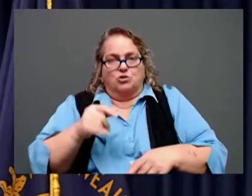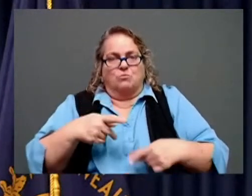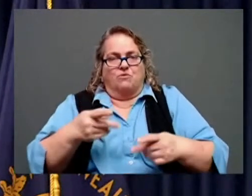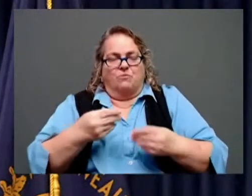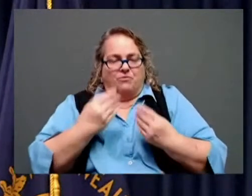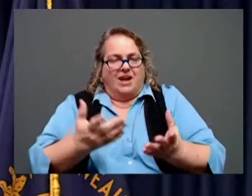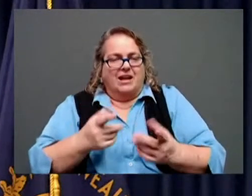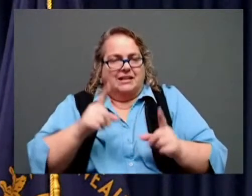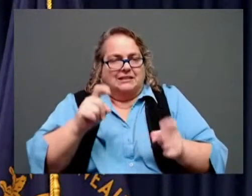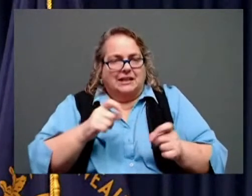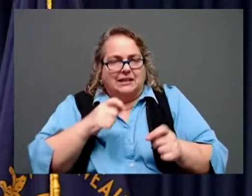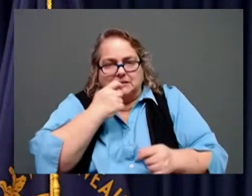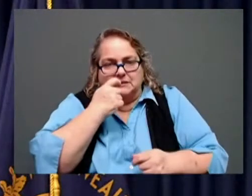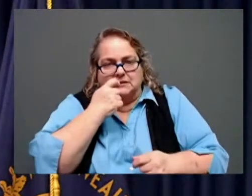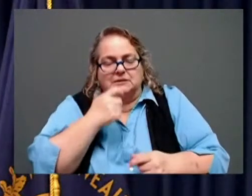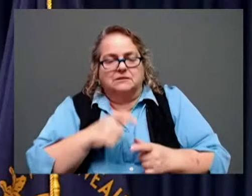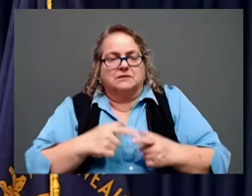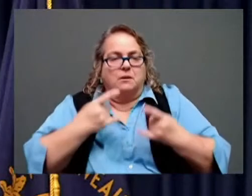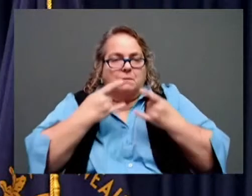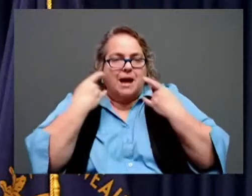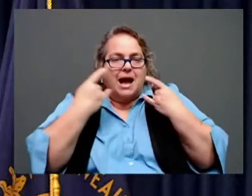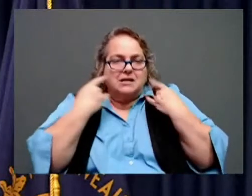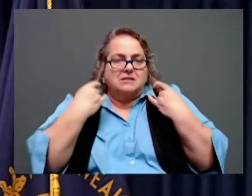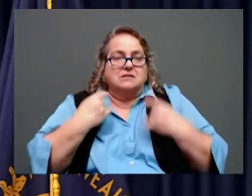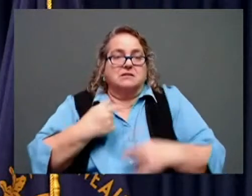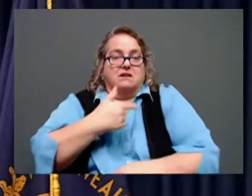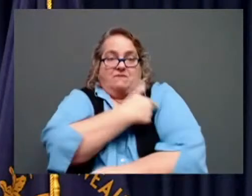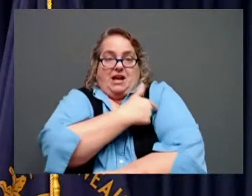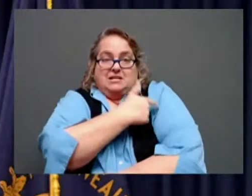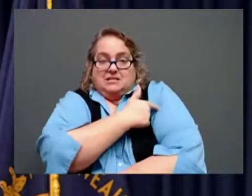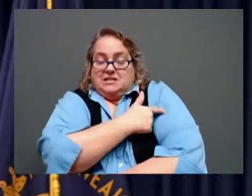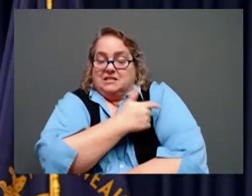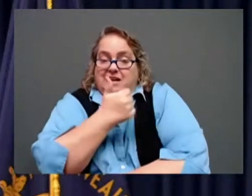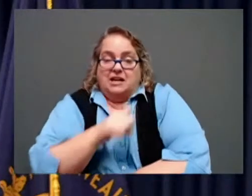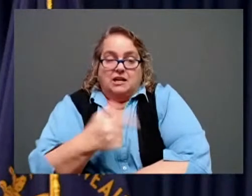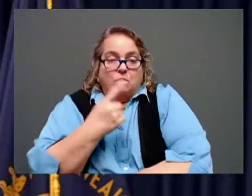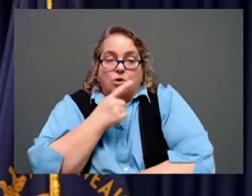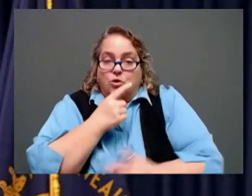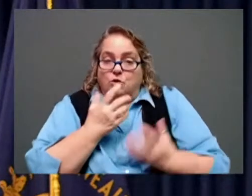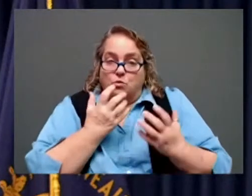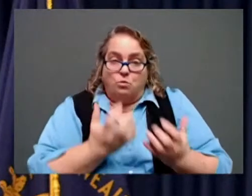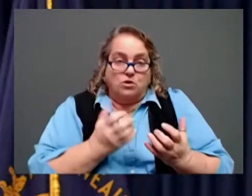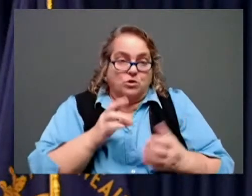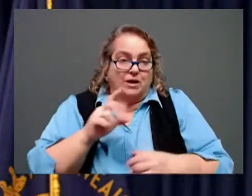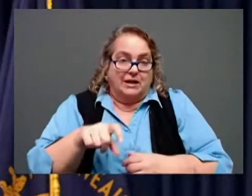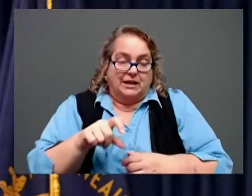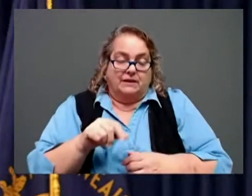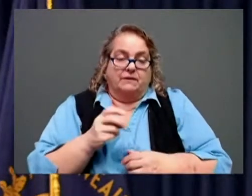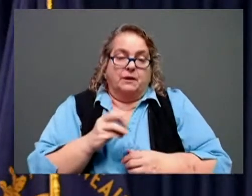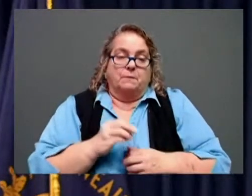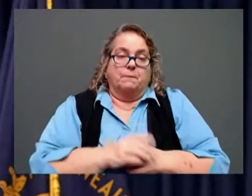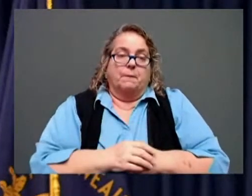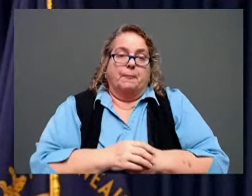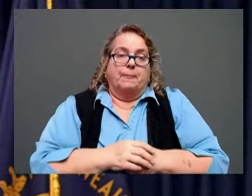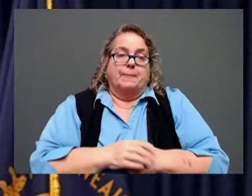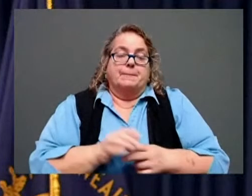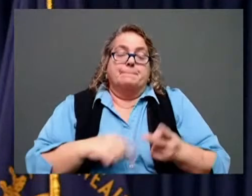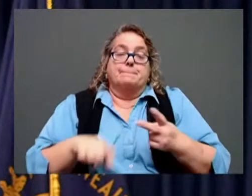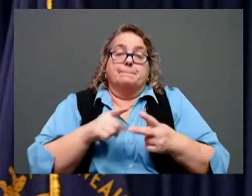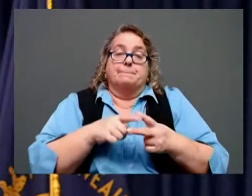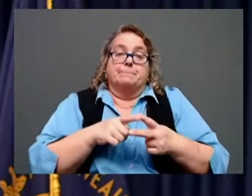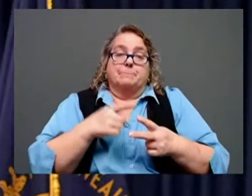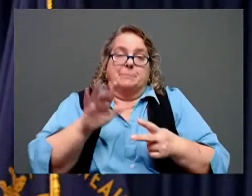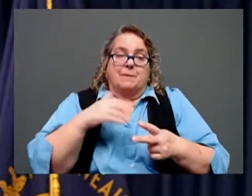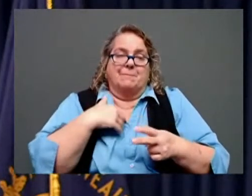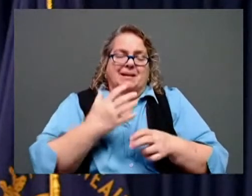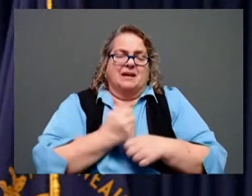masks, vaccines. We still have for anybody who wants or needs them. Let me get an update on cooling centers. I